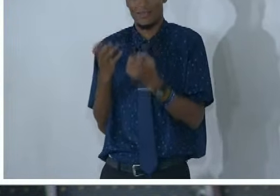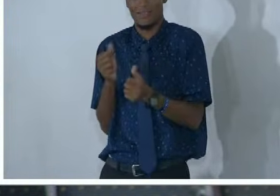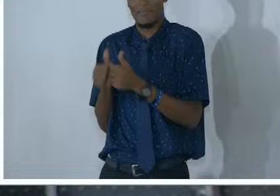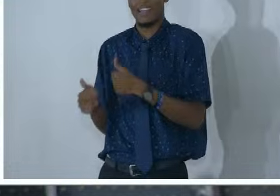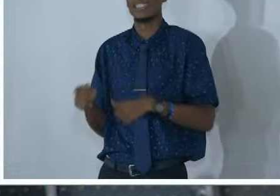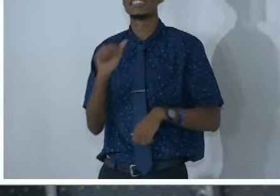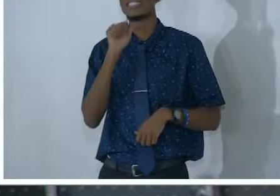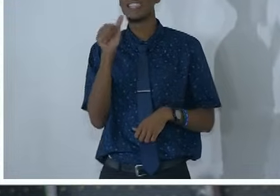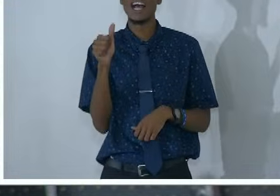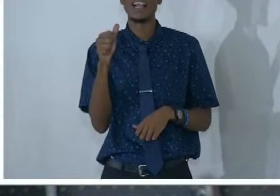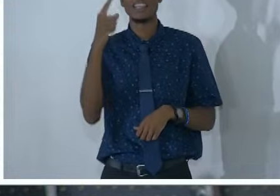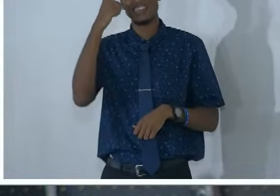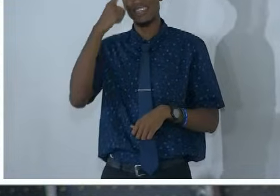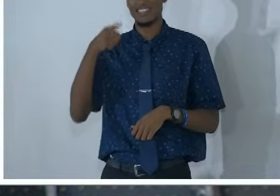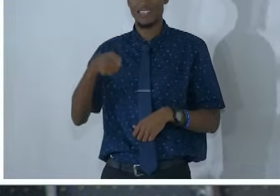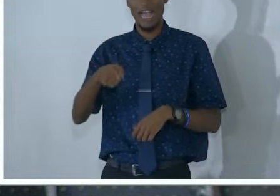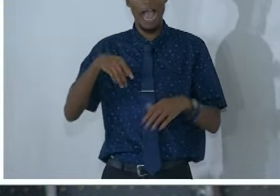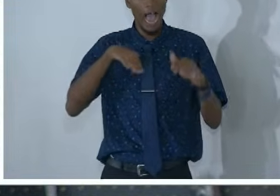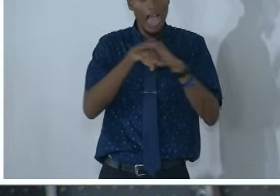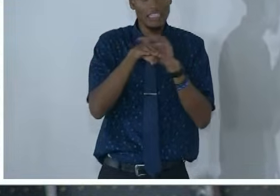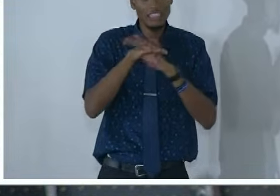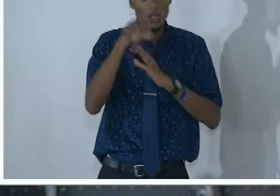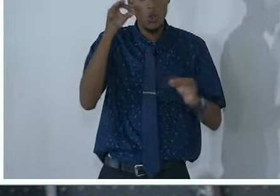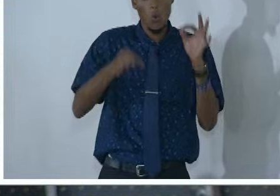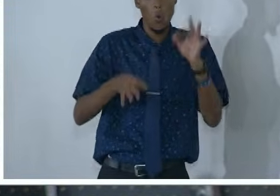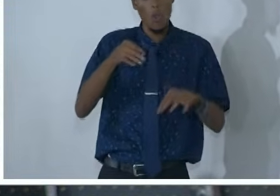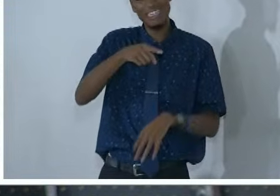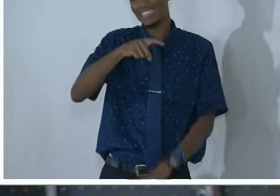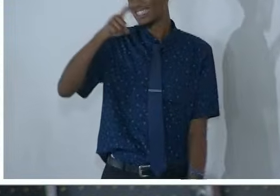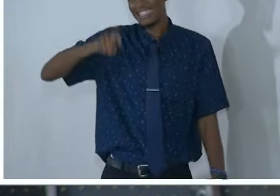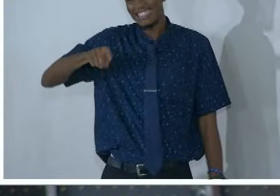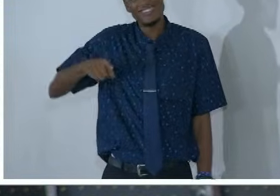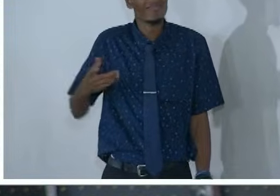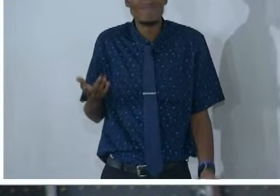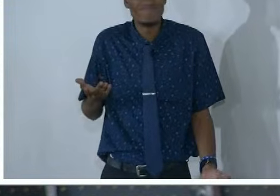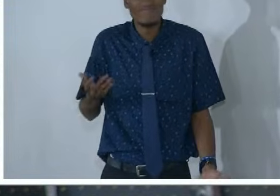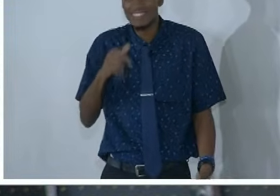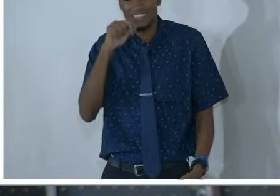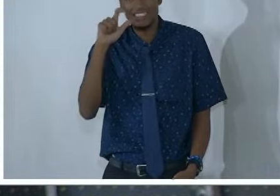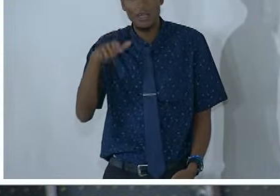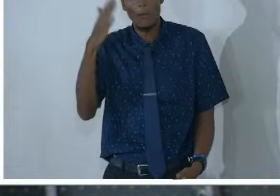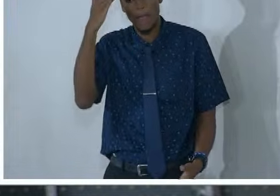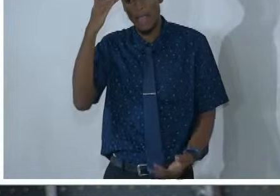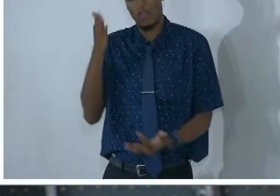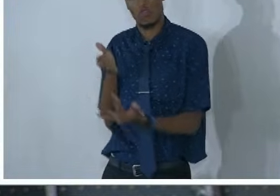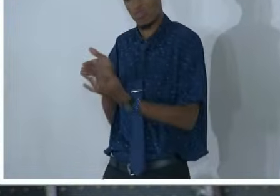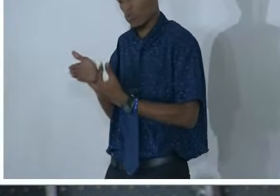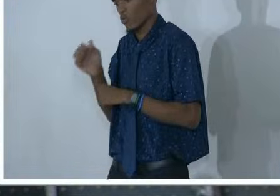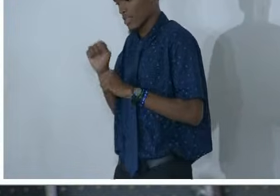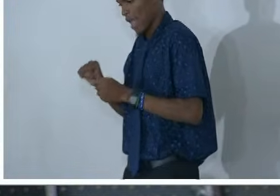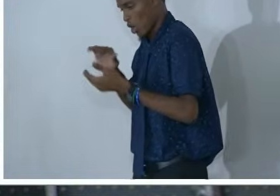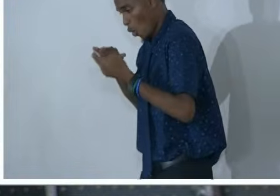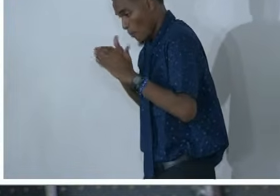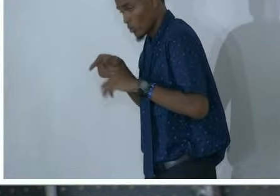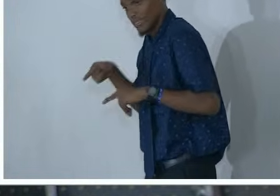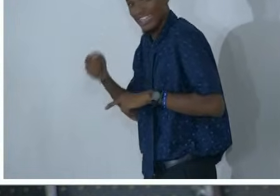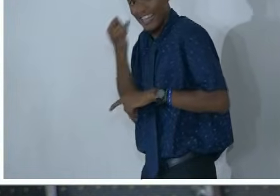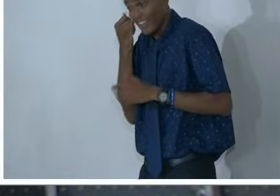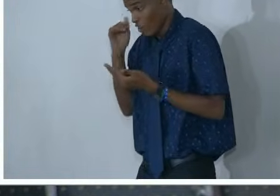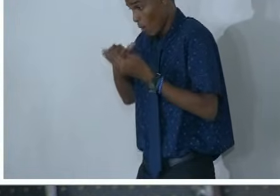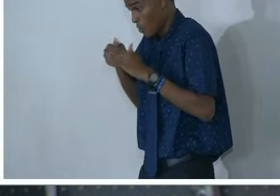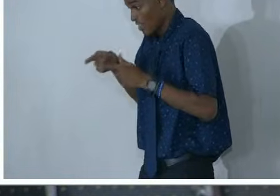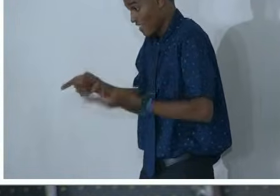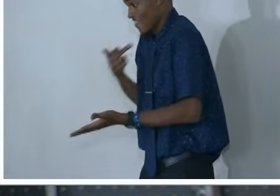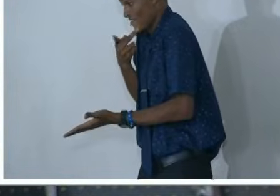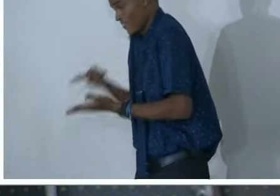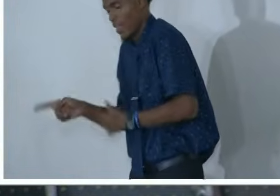access to the courts where necessary if mediation at the level of the community fails. And Section